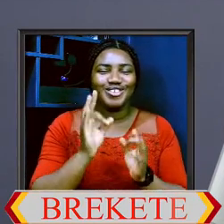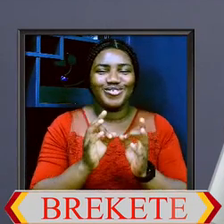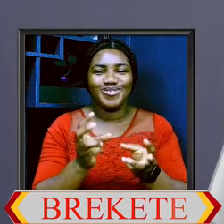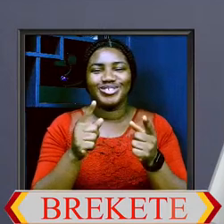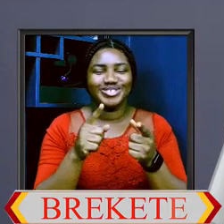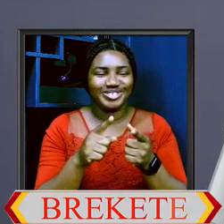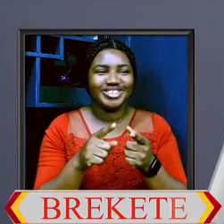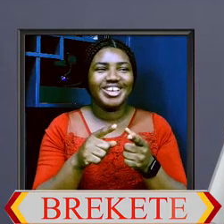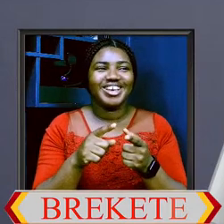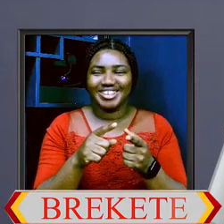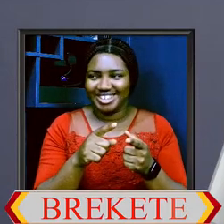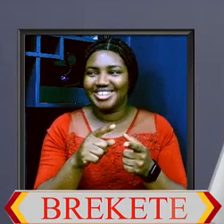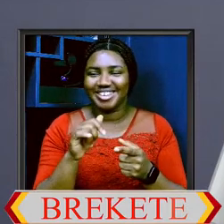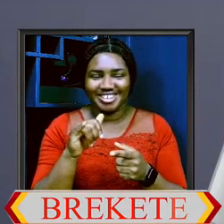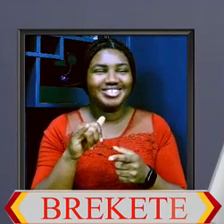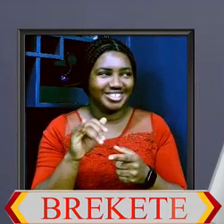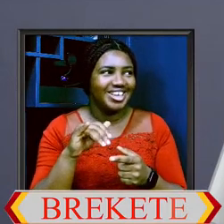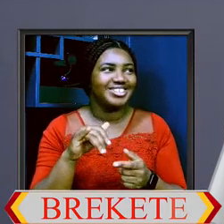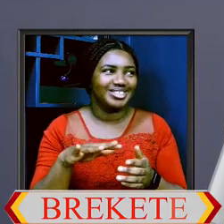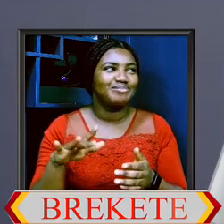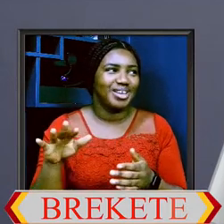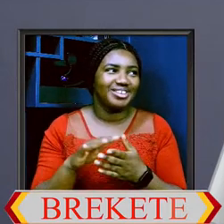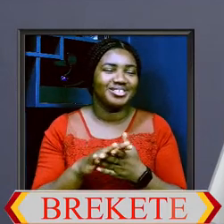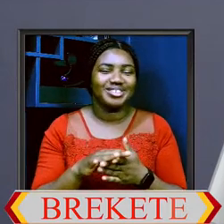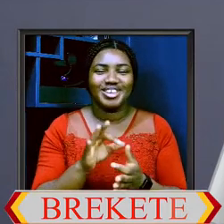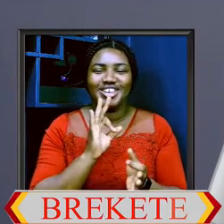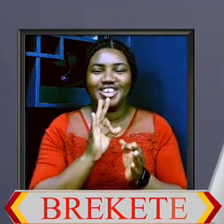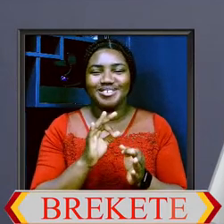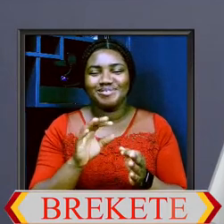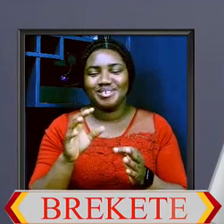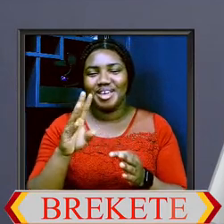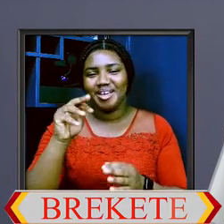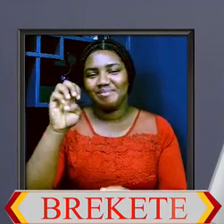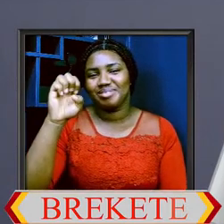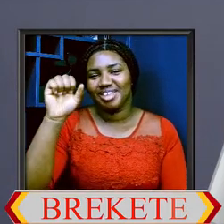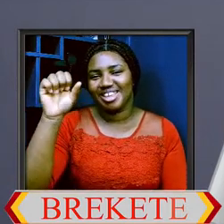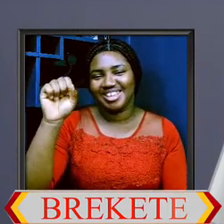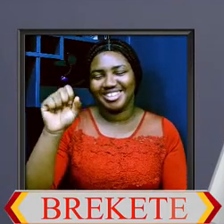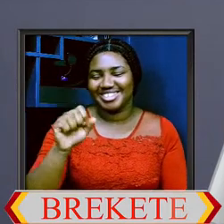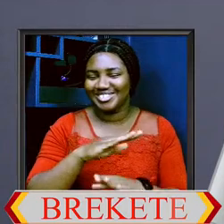mess no sign language spelling